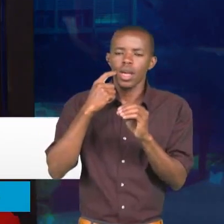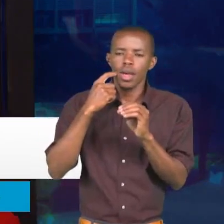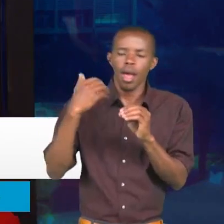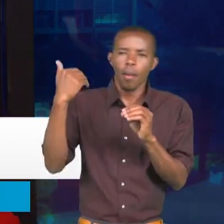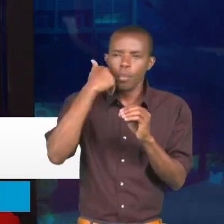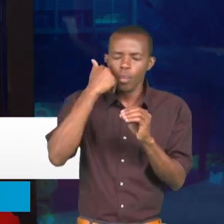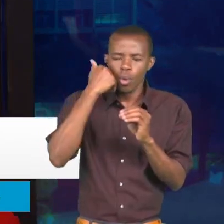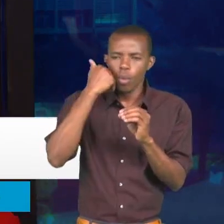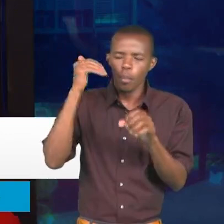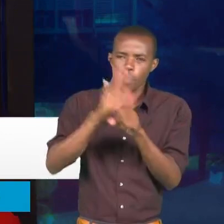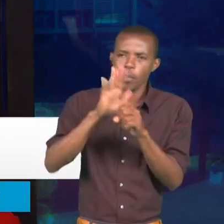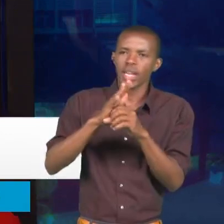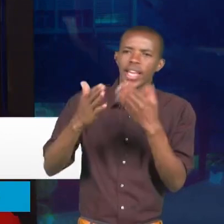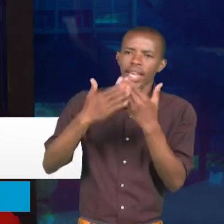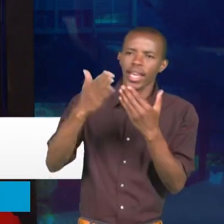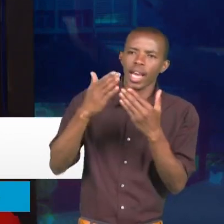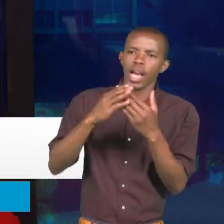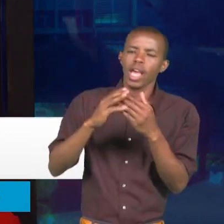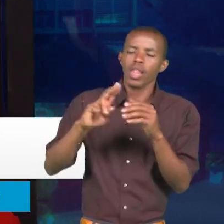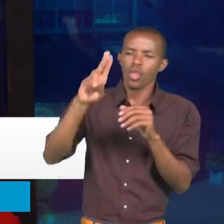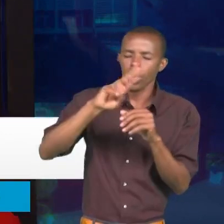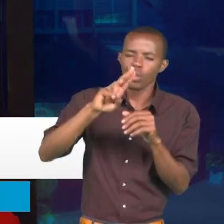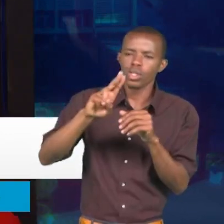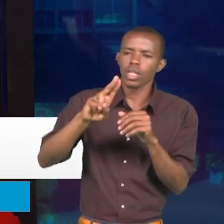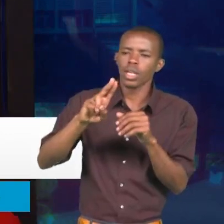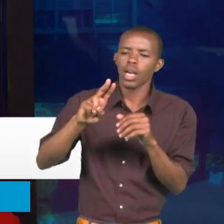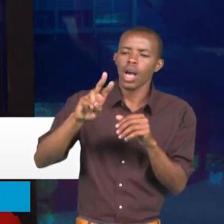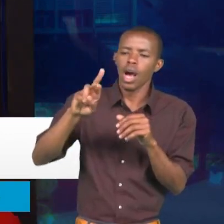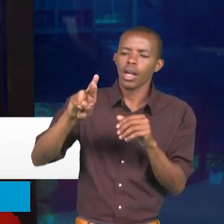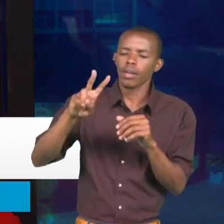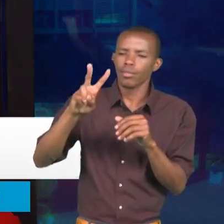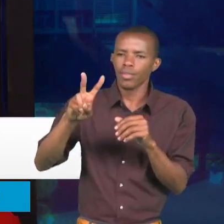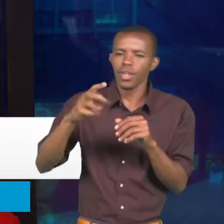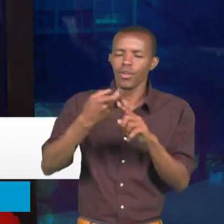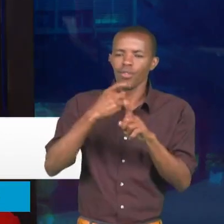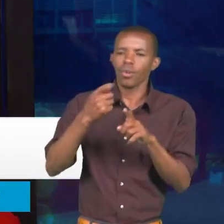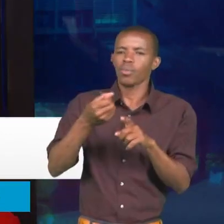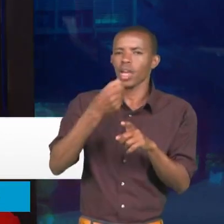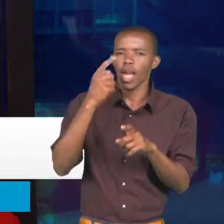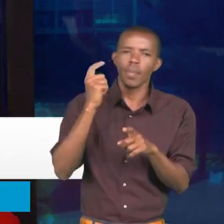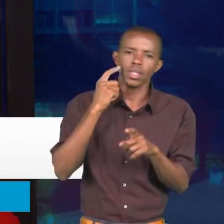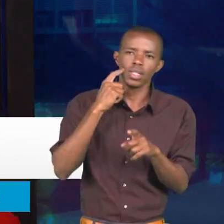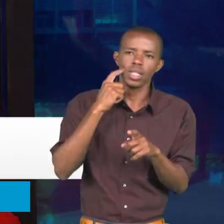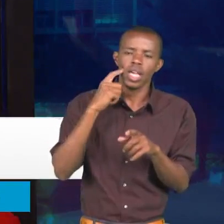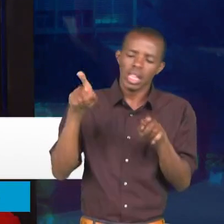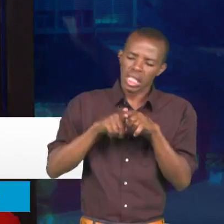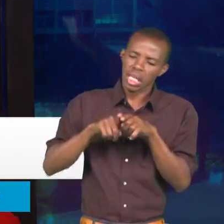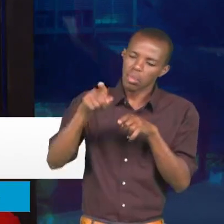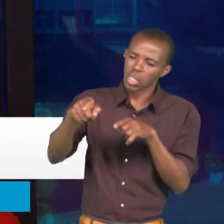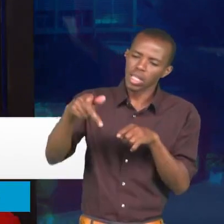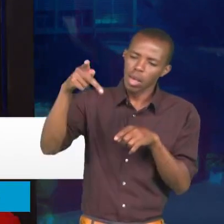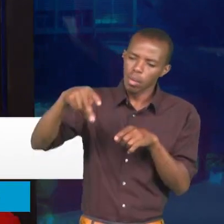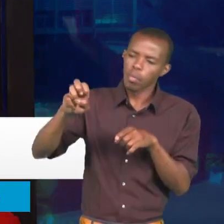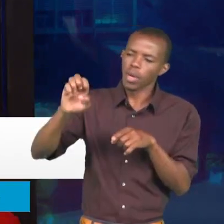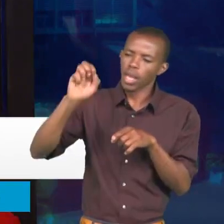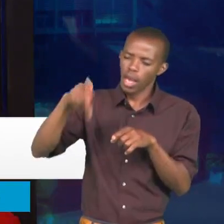care are not taking ARVs from the pharmacy because they're not available. Yes, they are available in even PrEP is available in